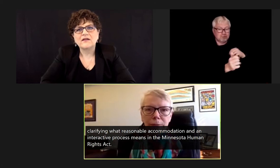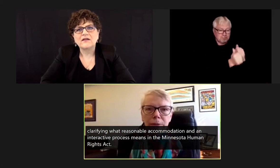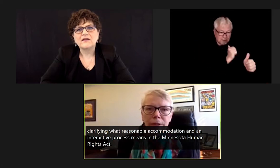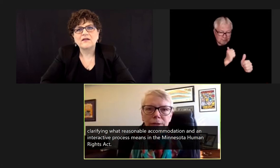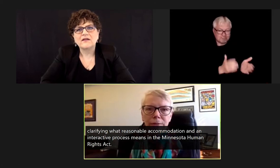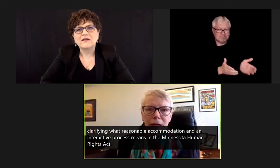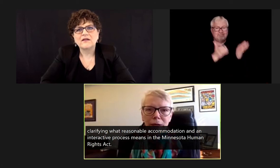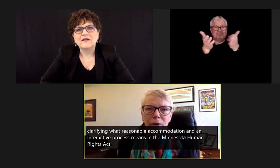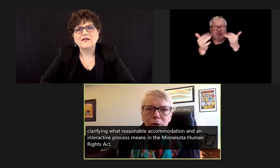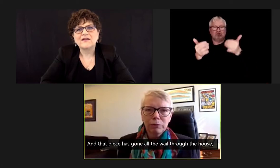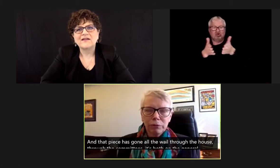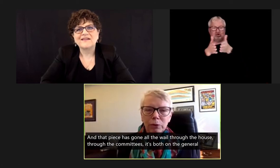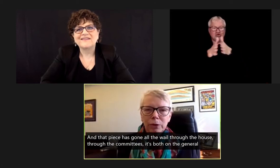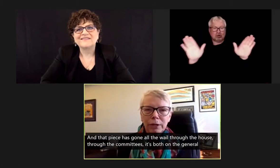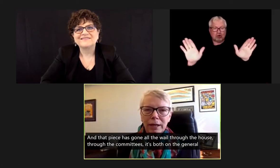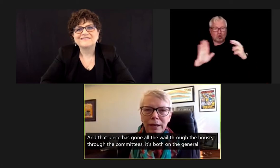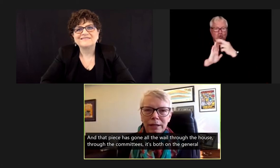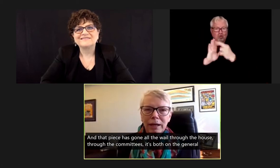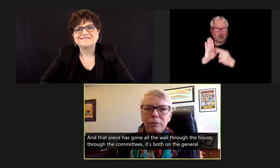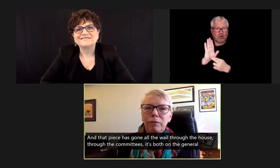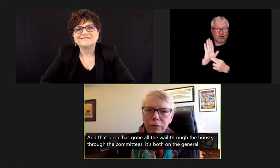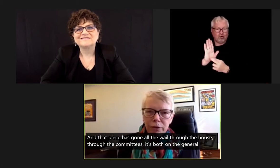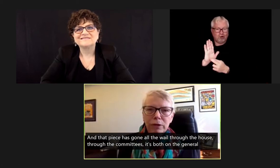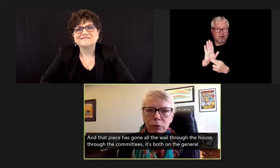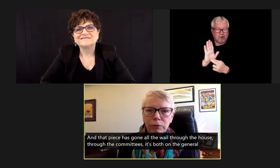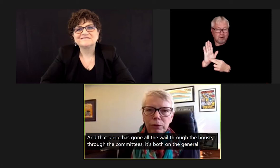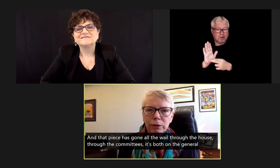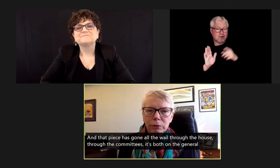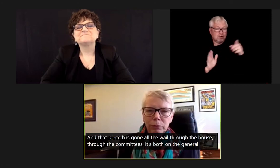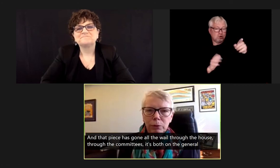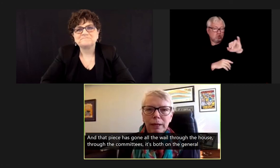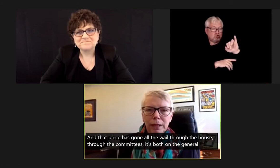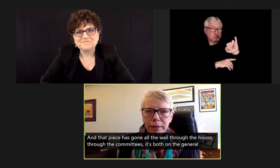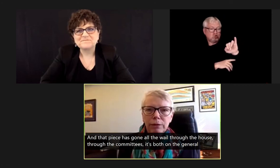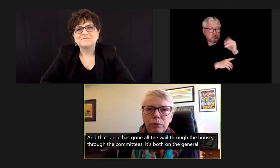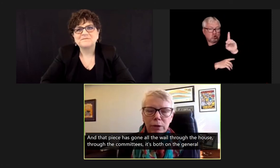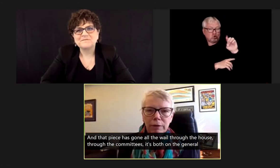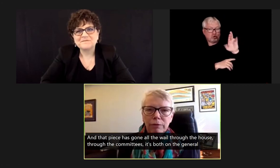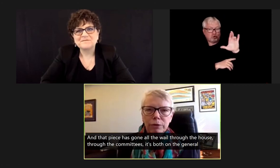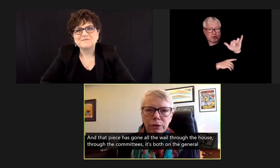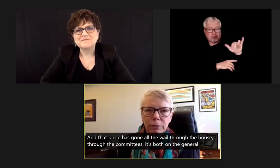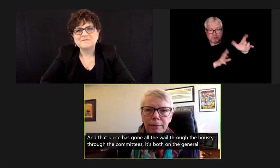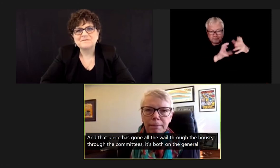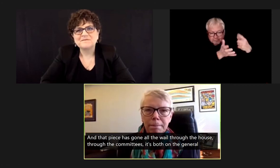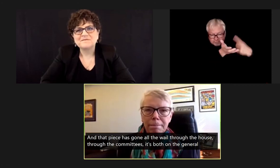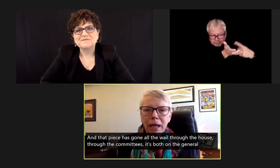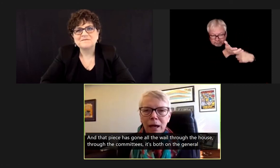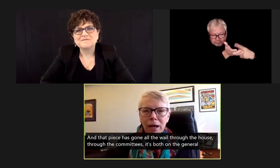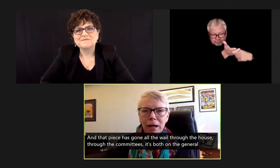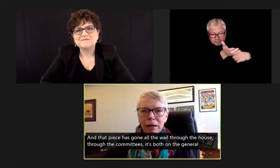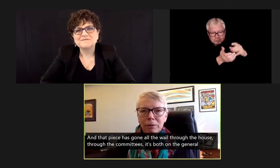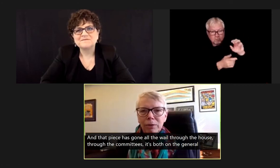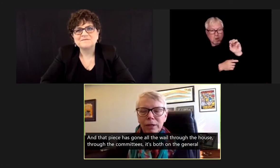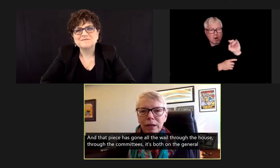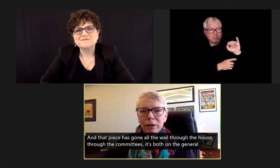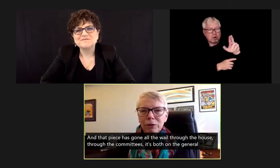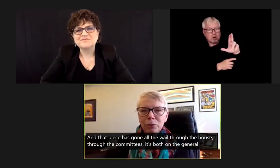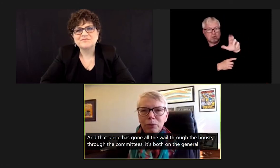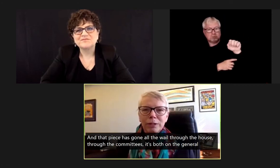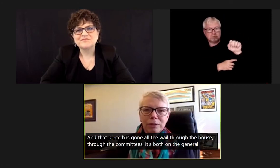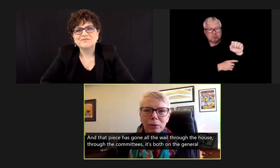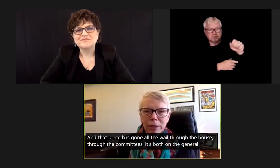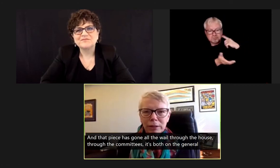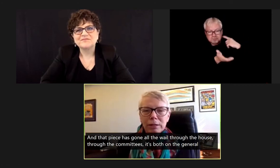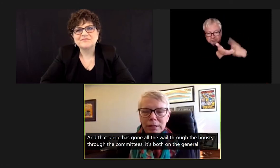Judiciary Omnibus going forward. And I'm very hopeful we'll get that through Conference Committee. The